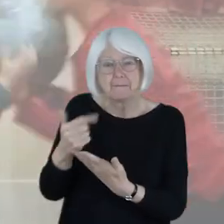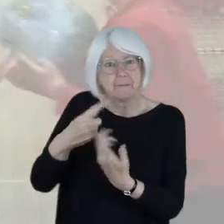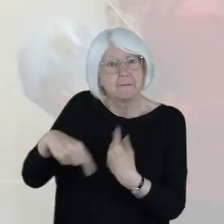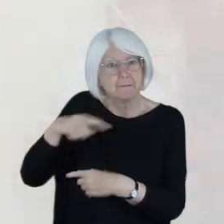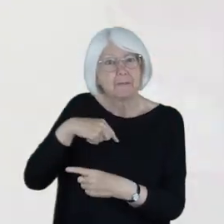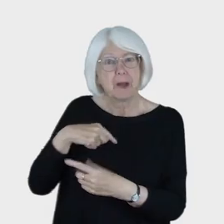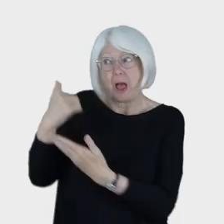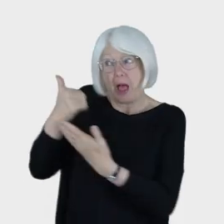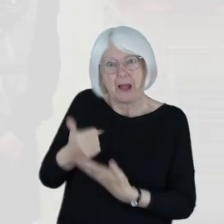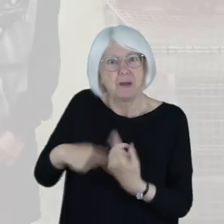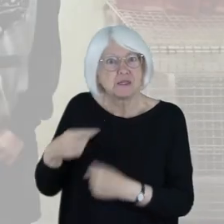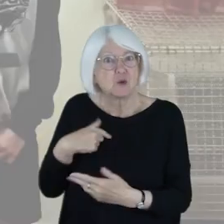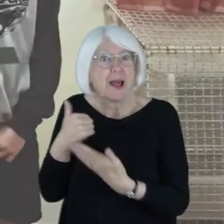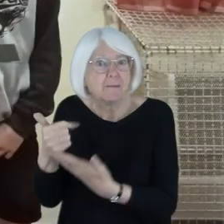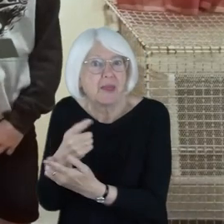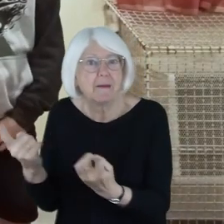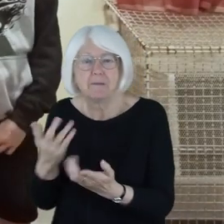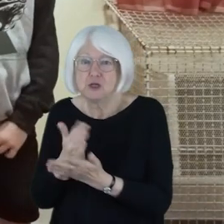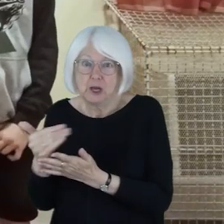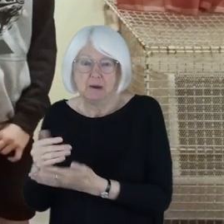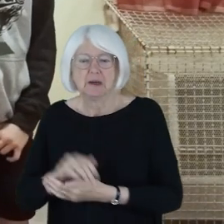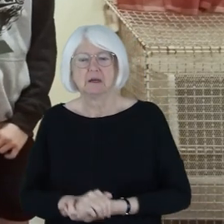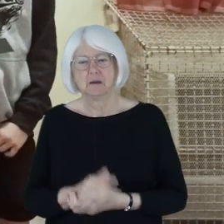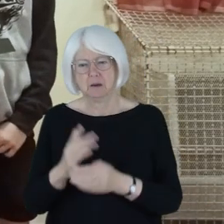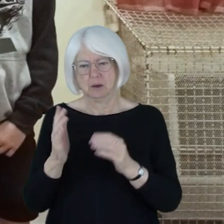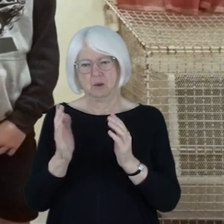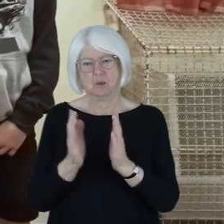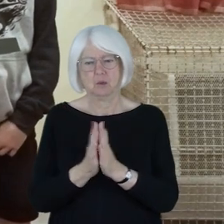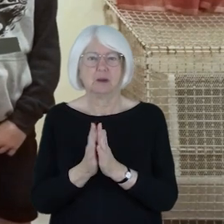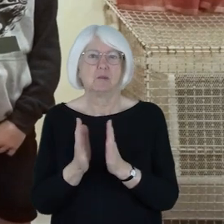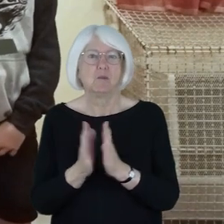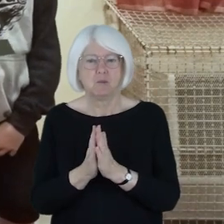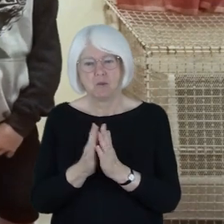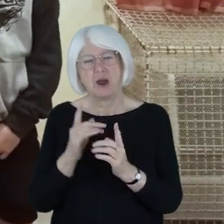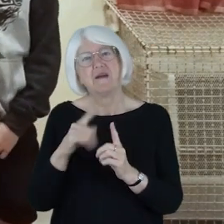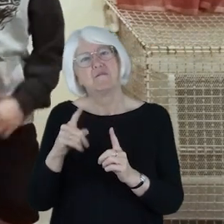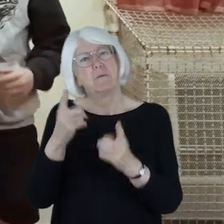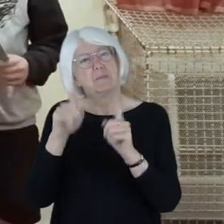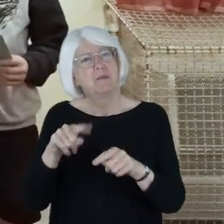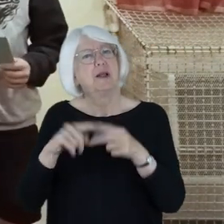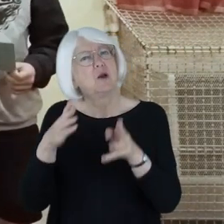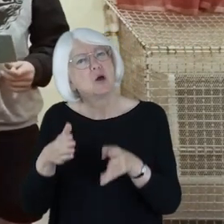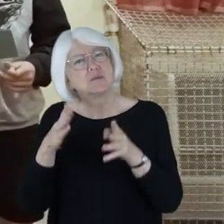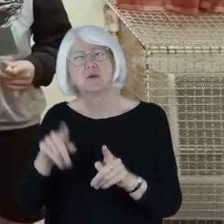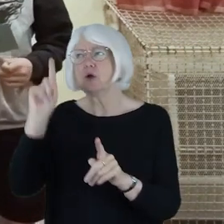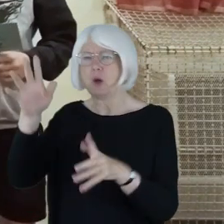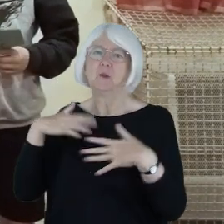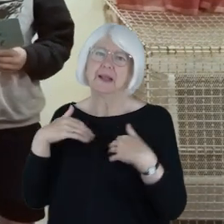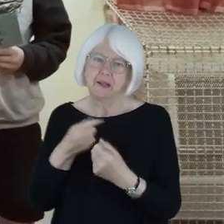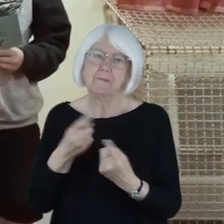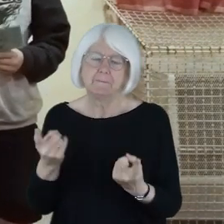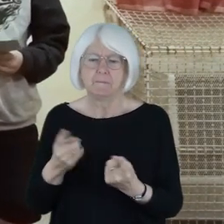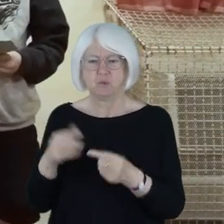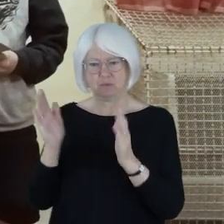have. We pray for people who are in or in hospital that God will heal them. We